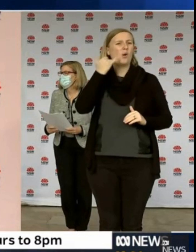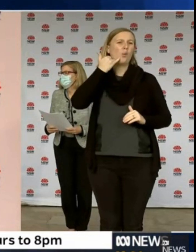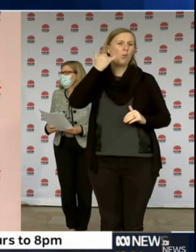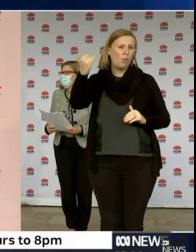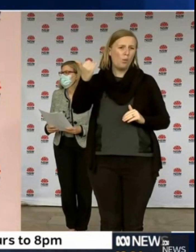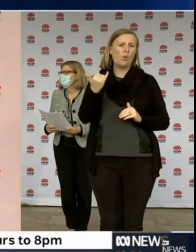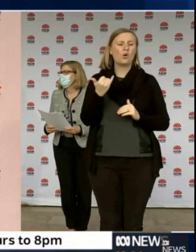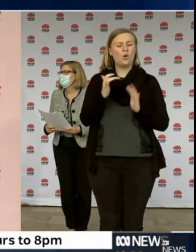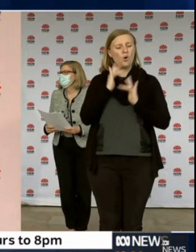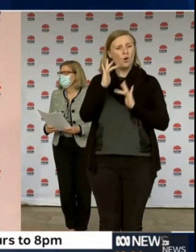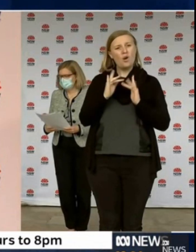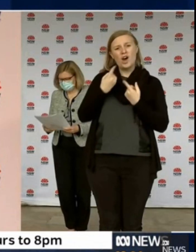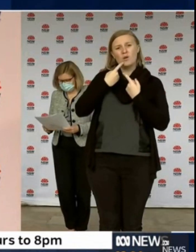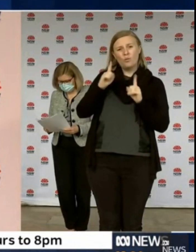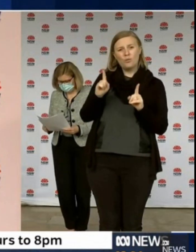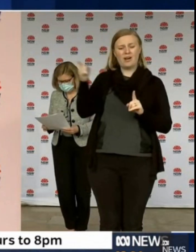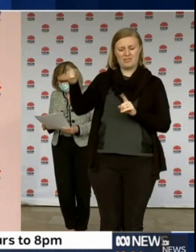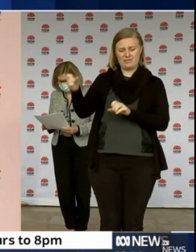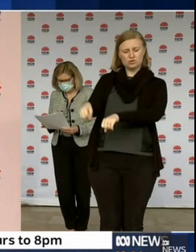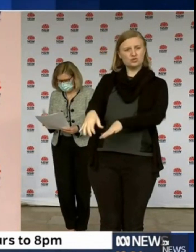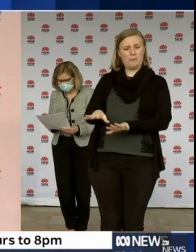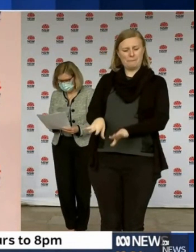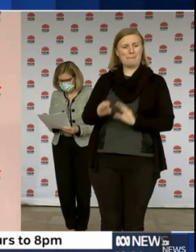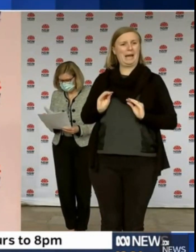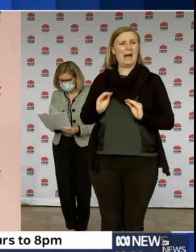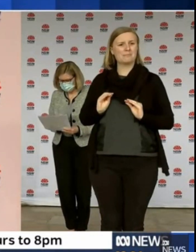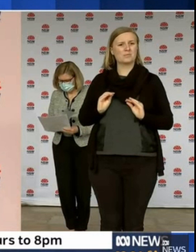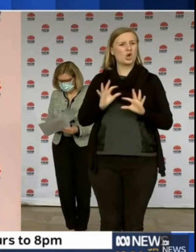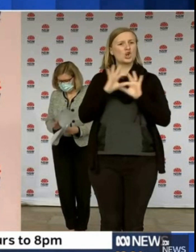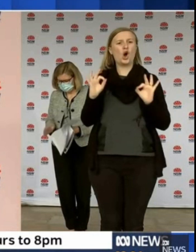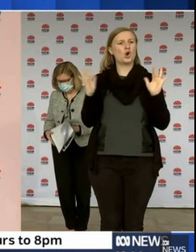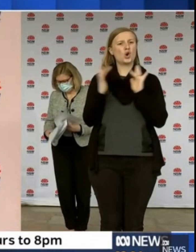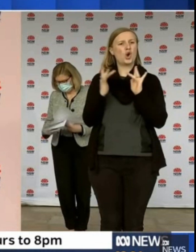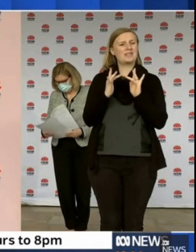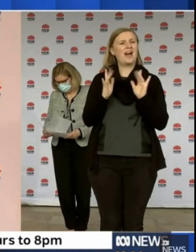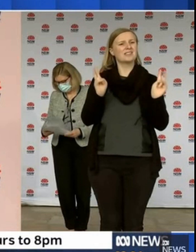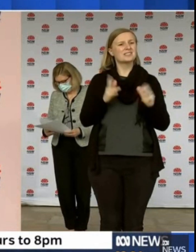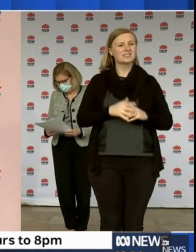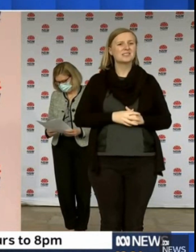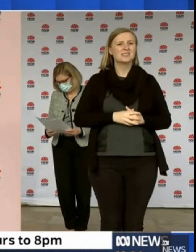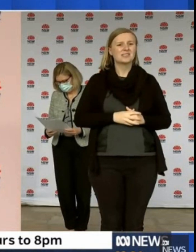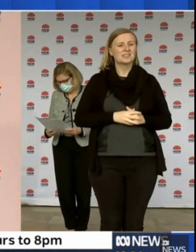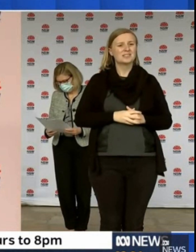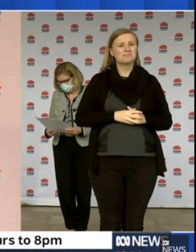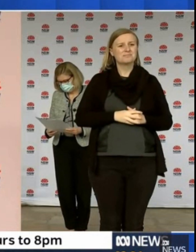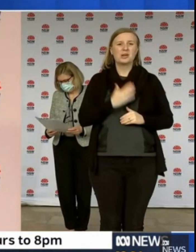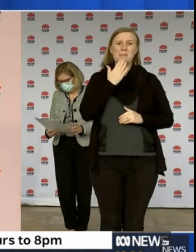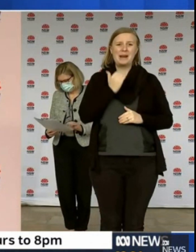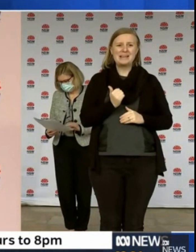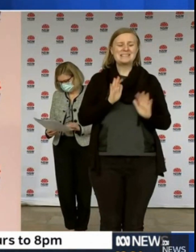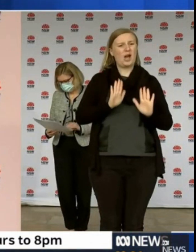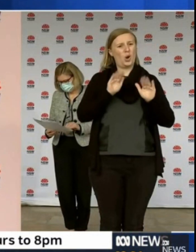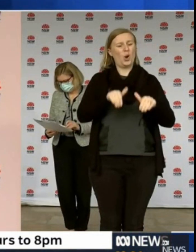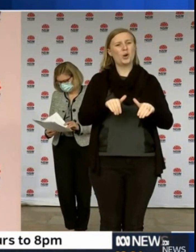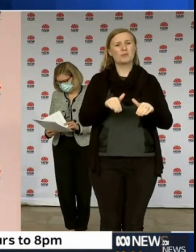food items, we're really keen to not have people move around. That's the effect of the lockdown. It helps when people don't move around, so